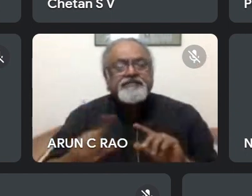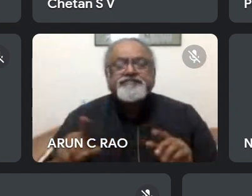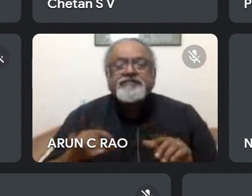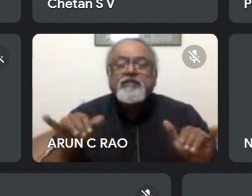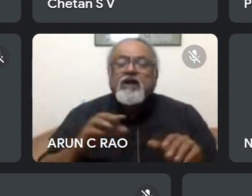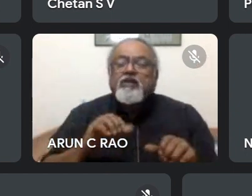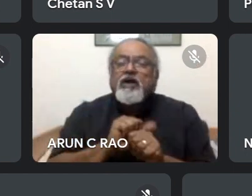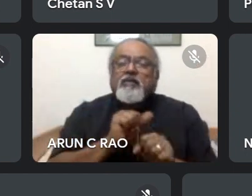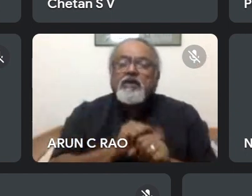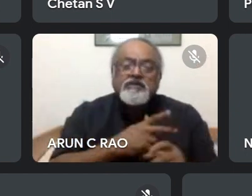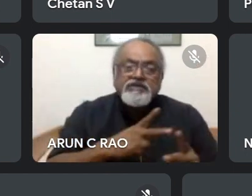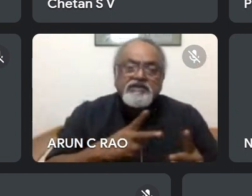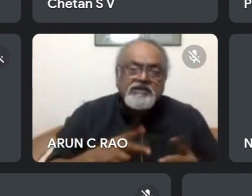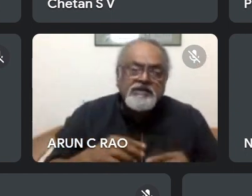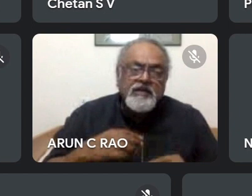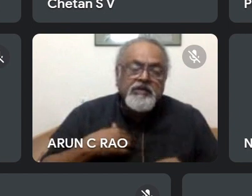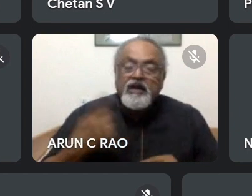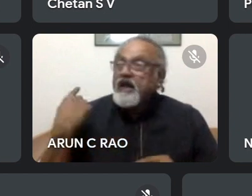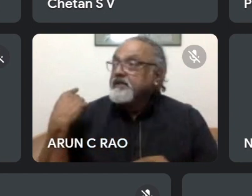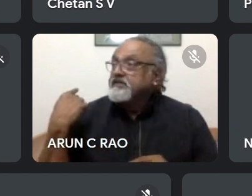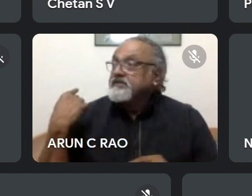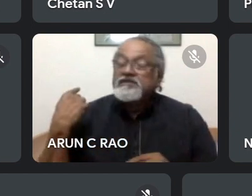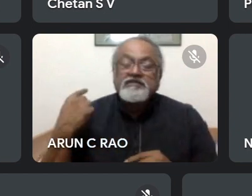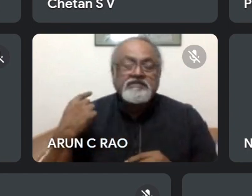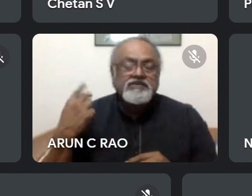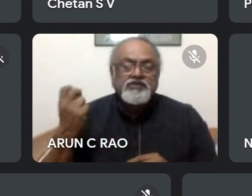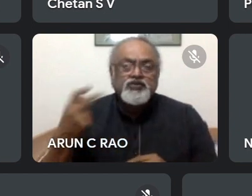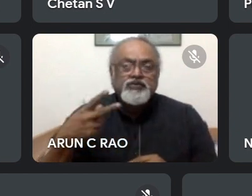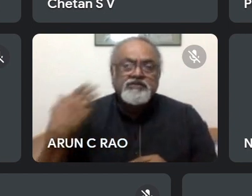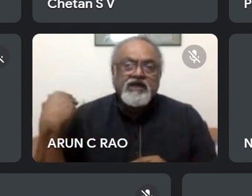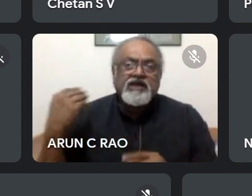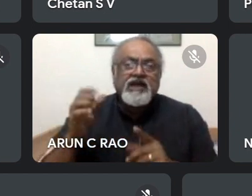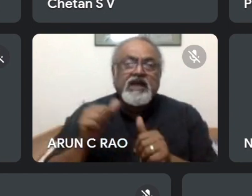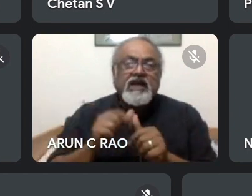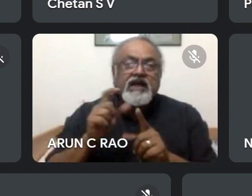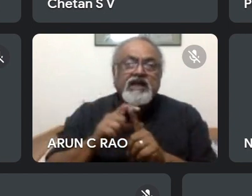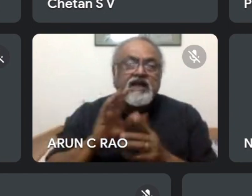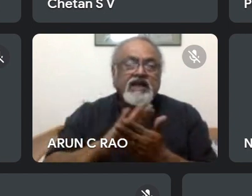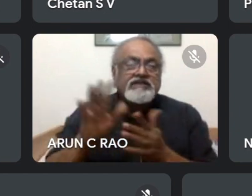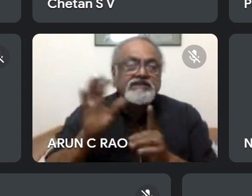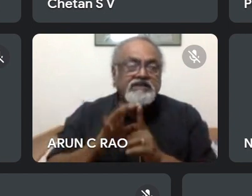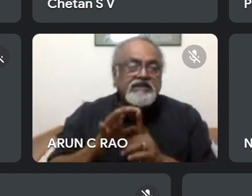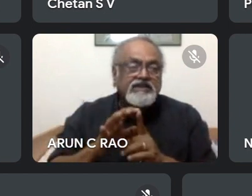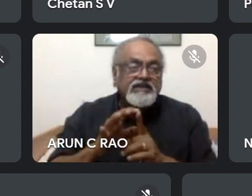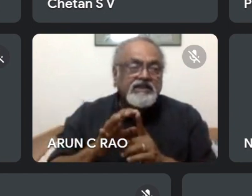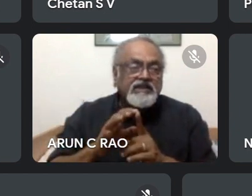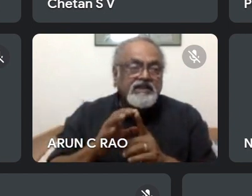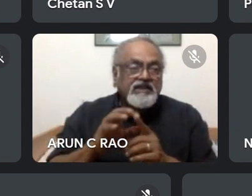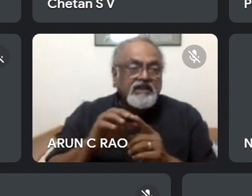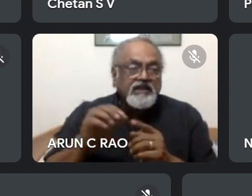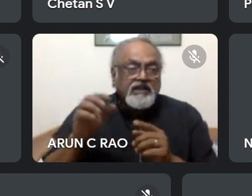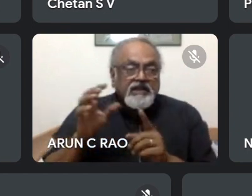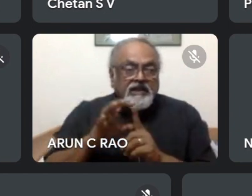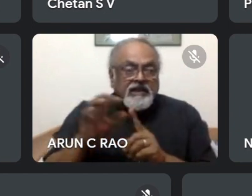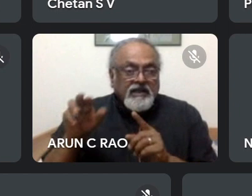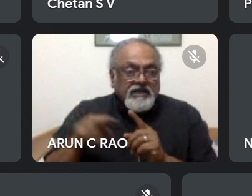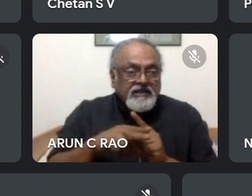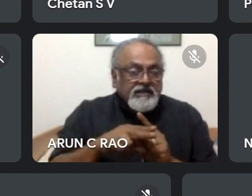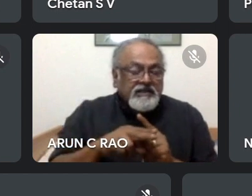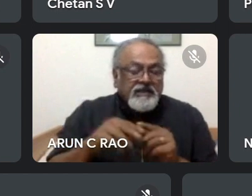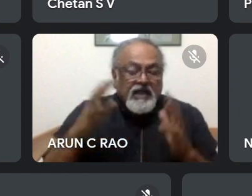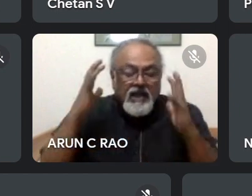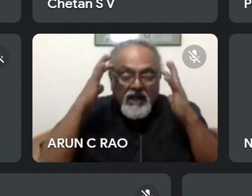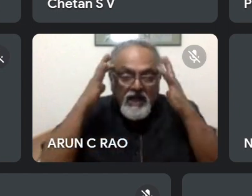got diagnosed with ADHD as well. And my first thought was like, you know what, dyslexia,